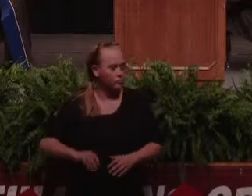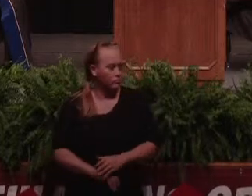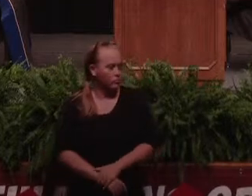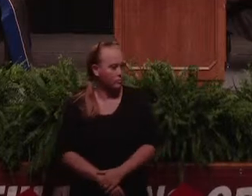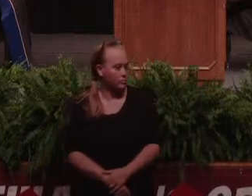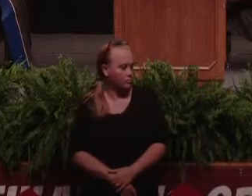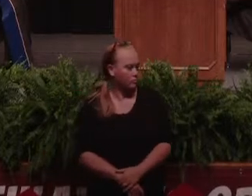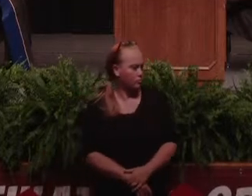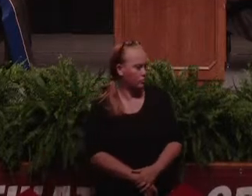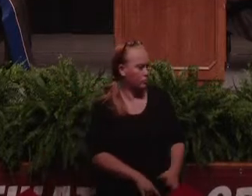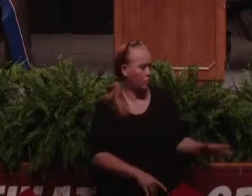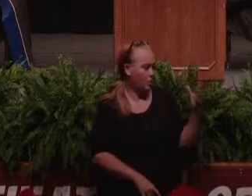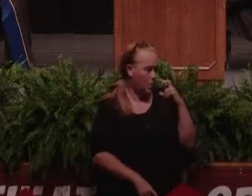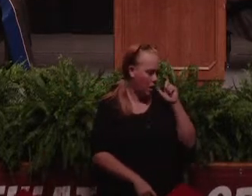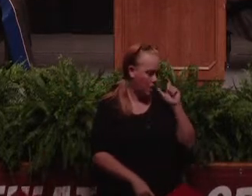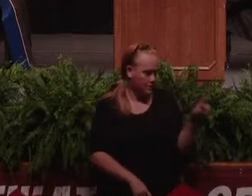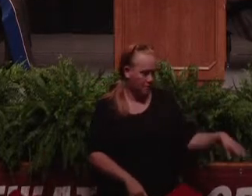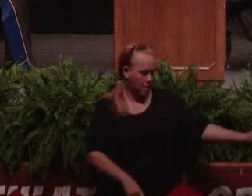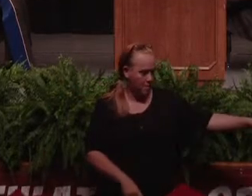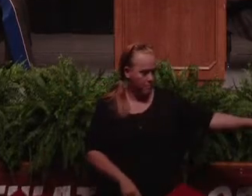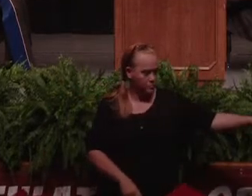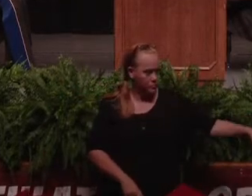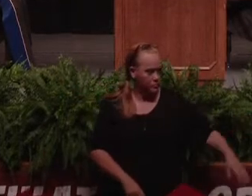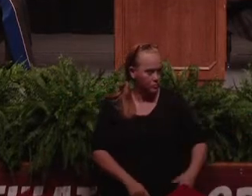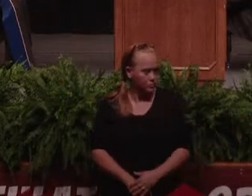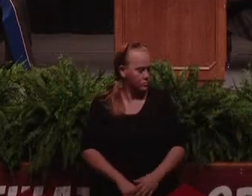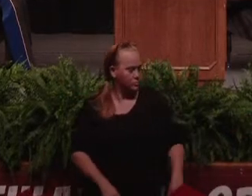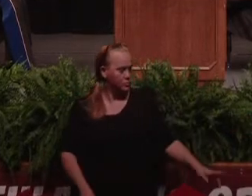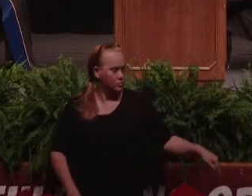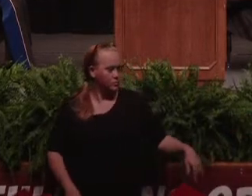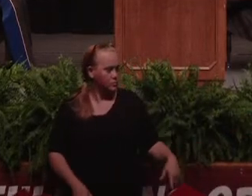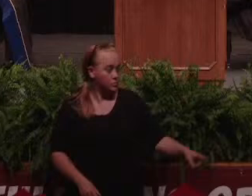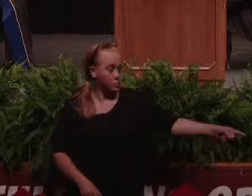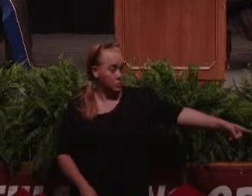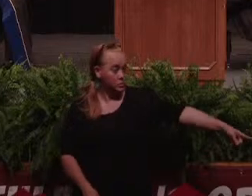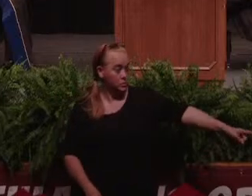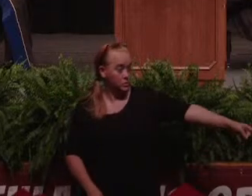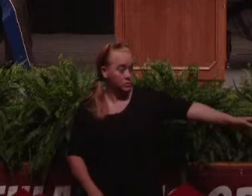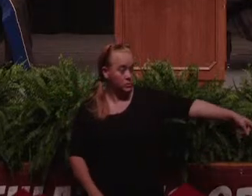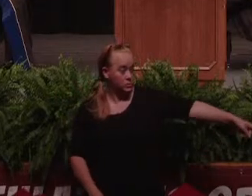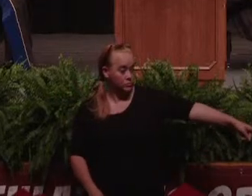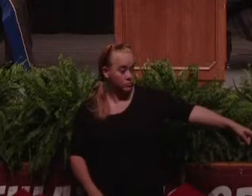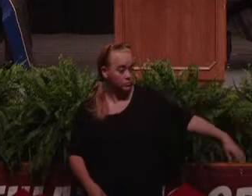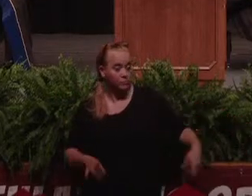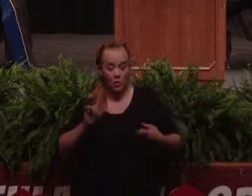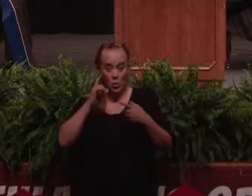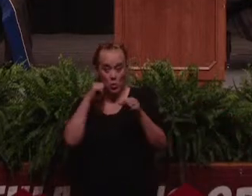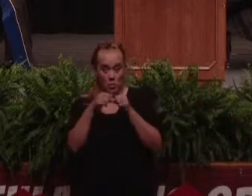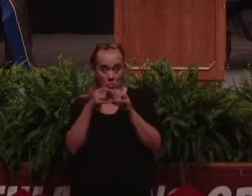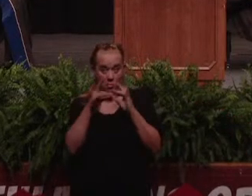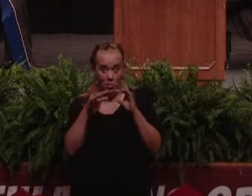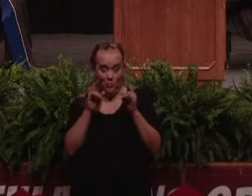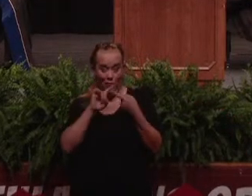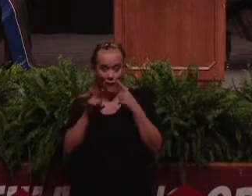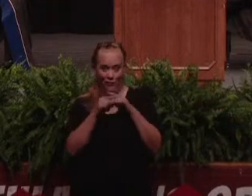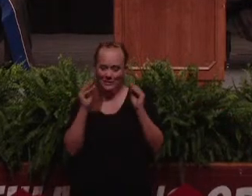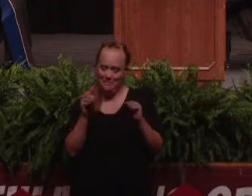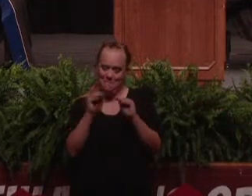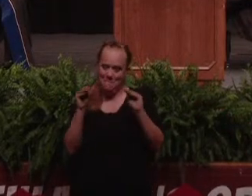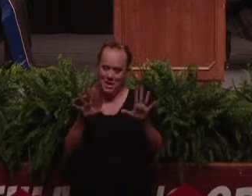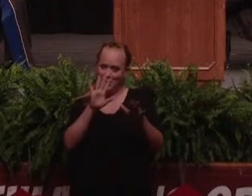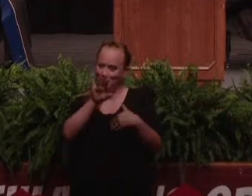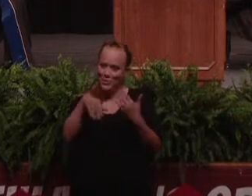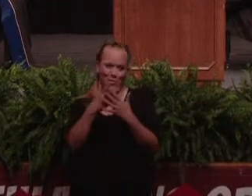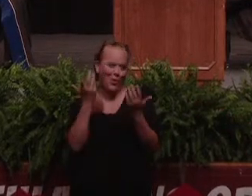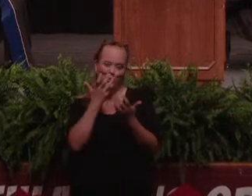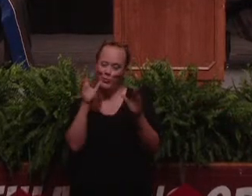Remember the ponies. Friendship is magic, and you are all